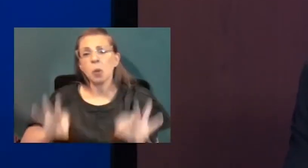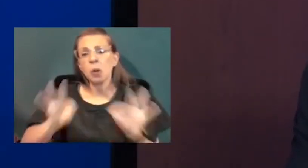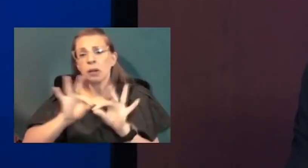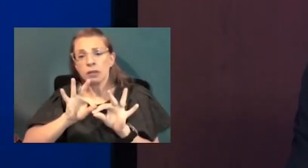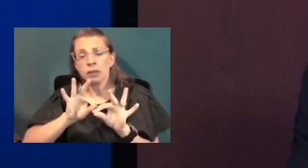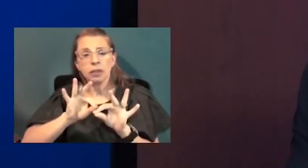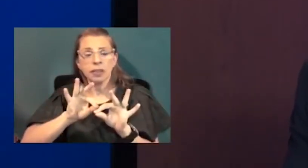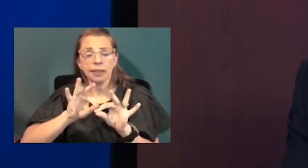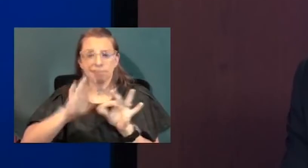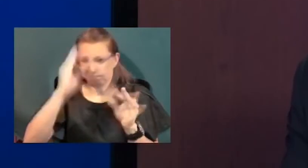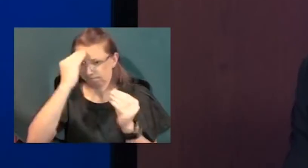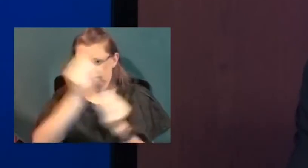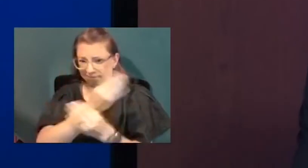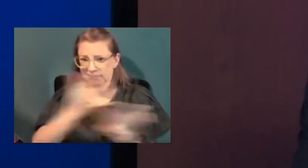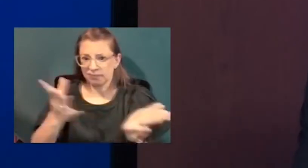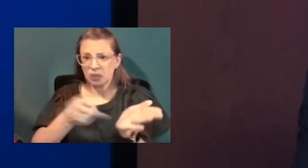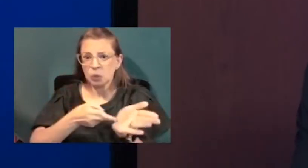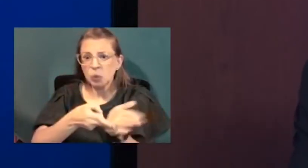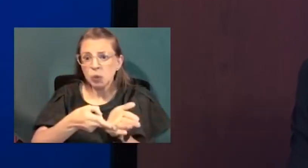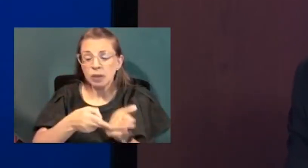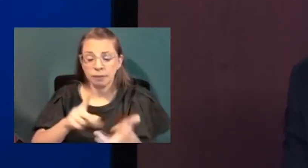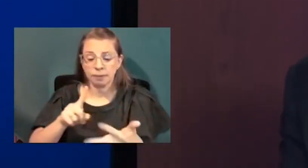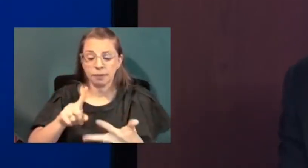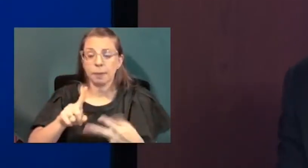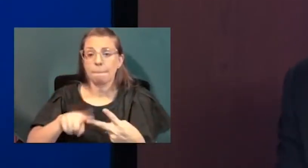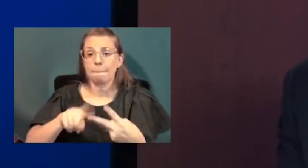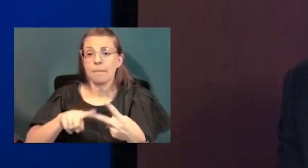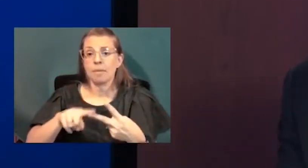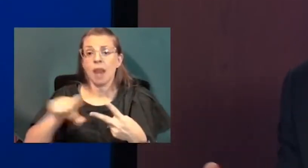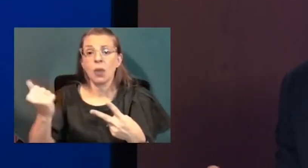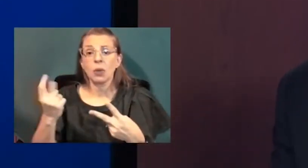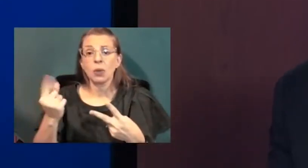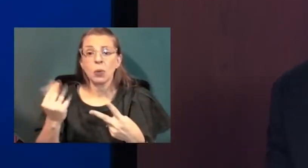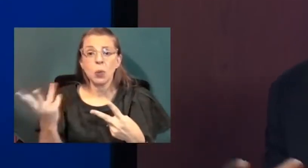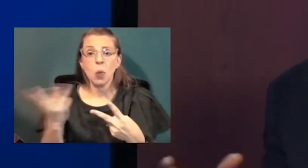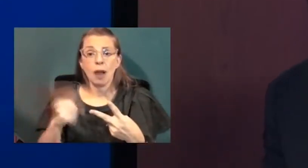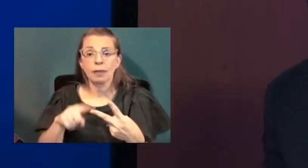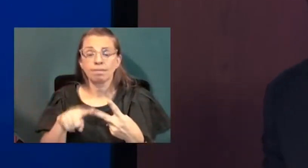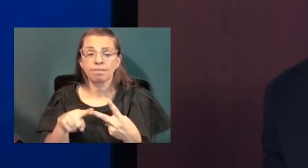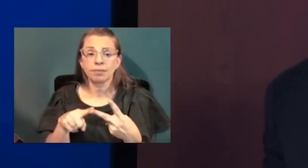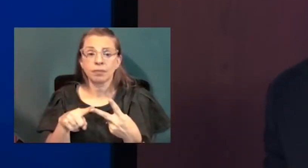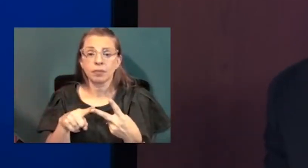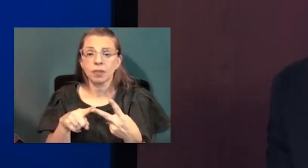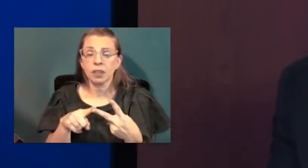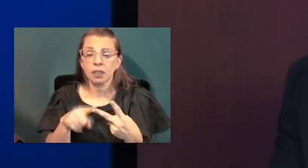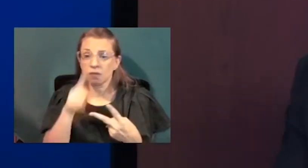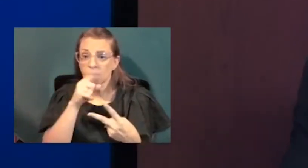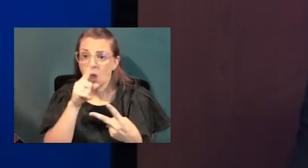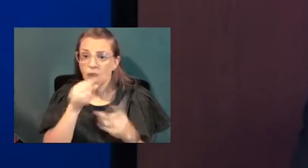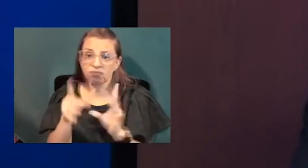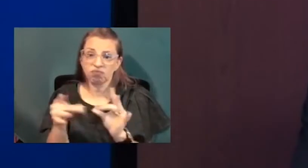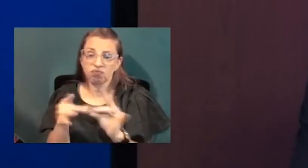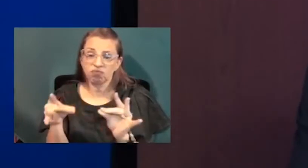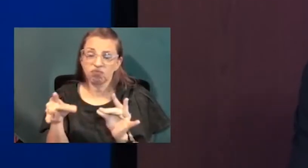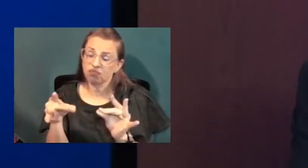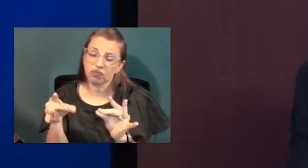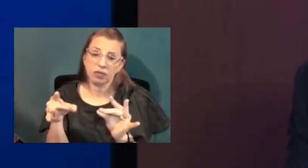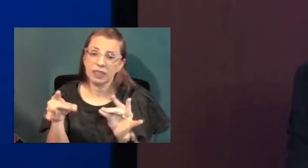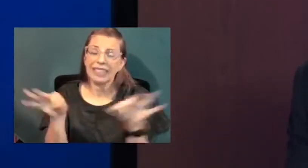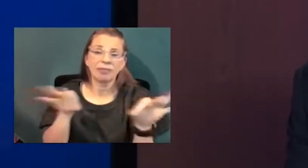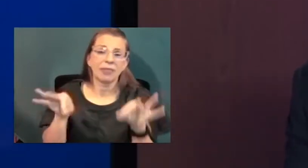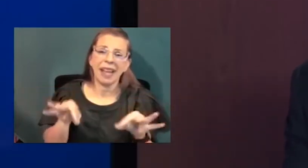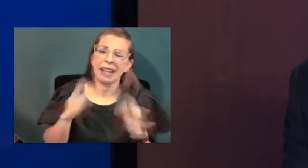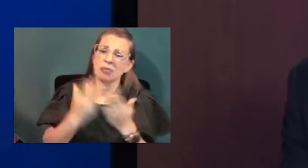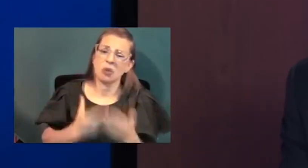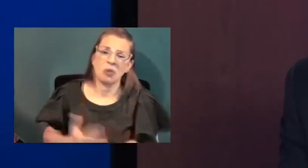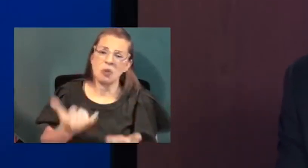get the truth out there. The other thing that we have to do sometimes is dispel those false narratives. Folks that are saying things about the